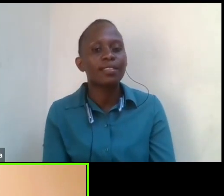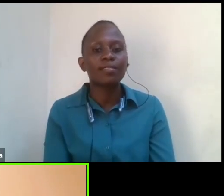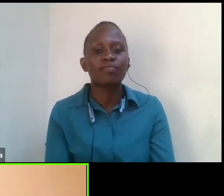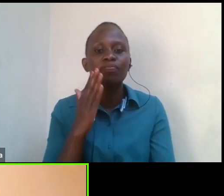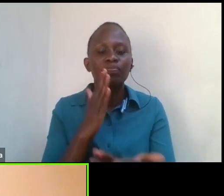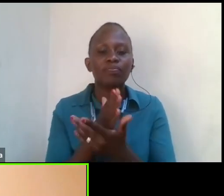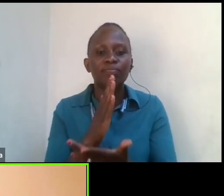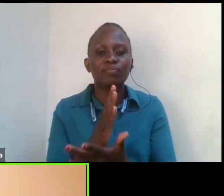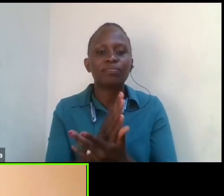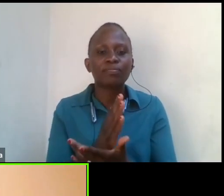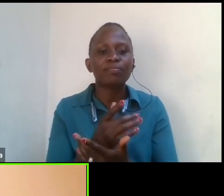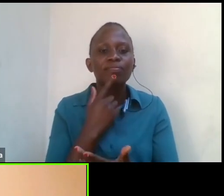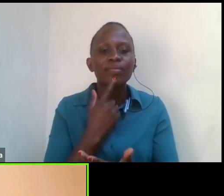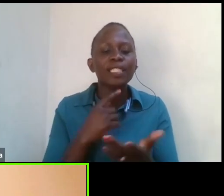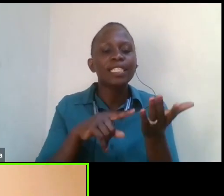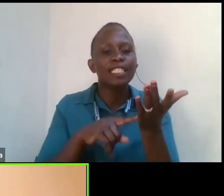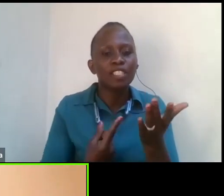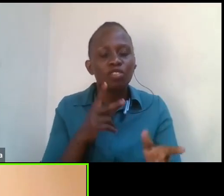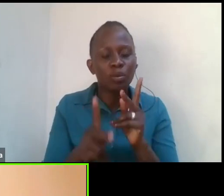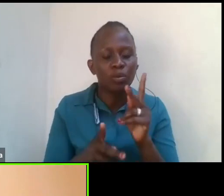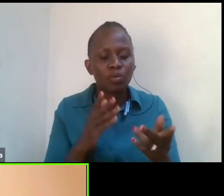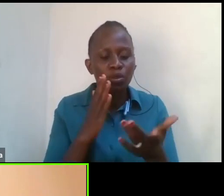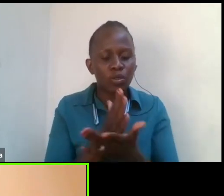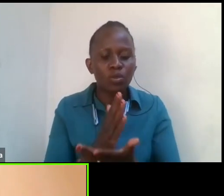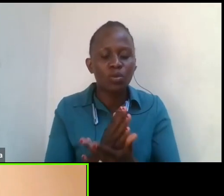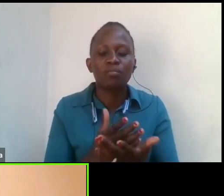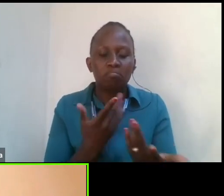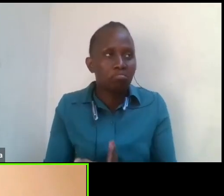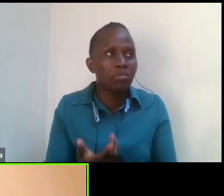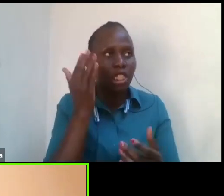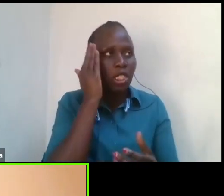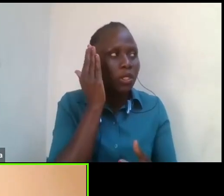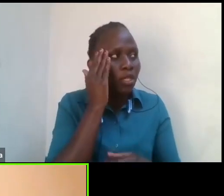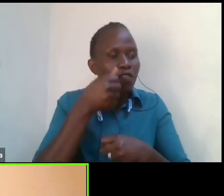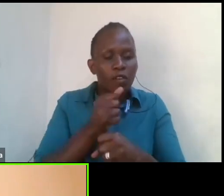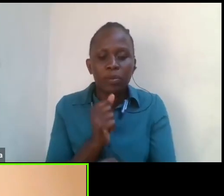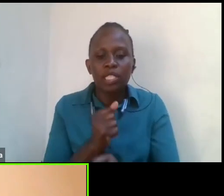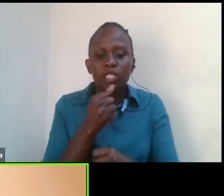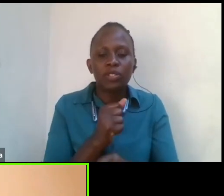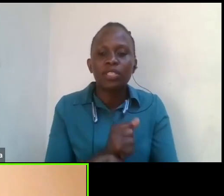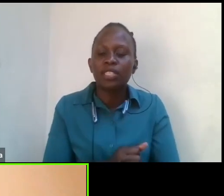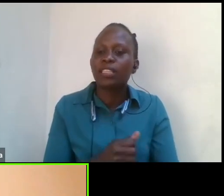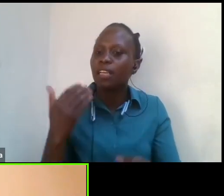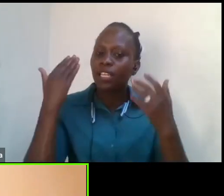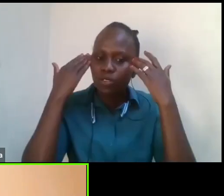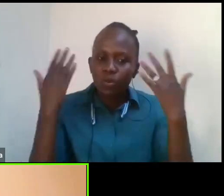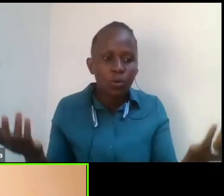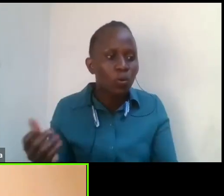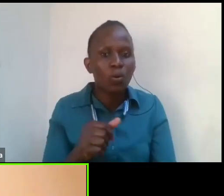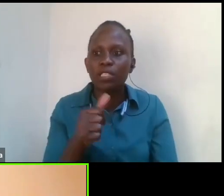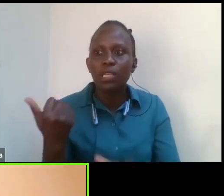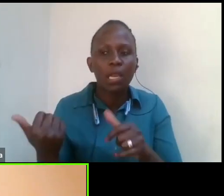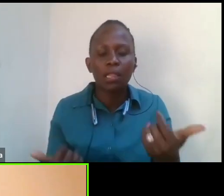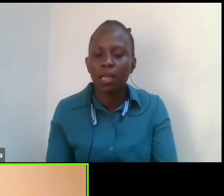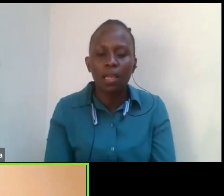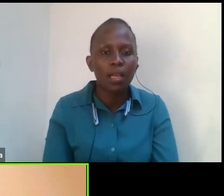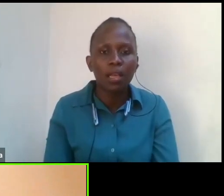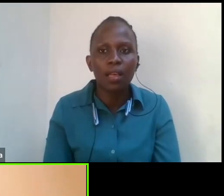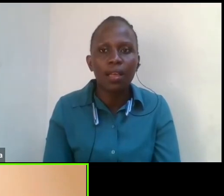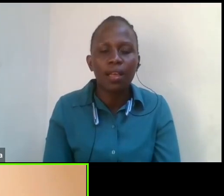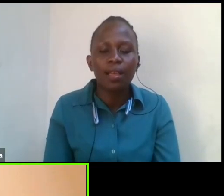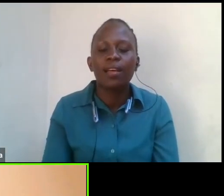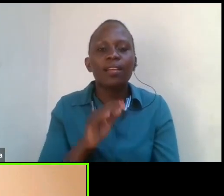know partly some of the or part of the formulation, they do not know each other. And they